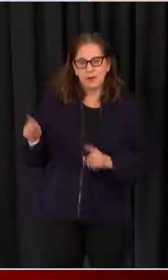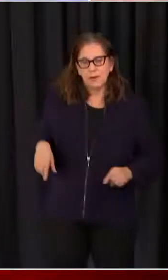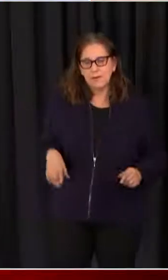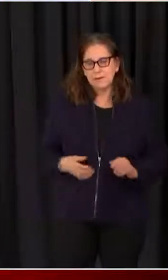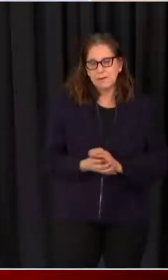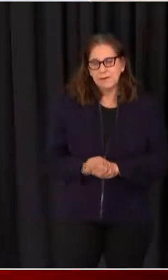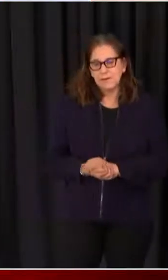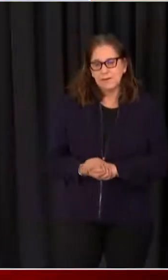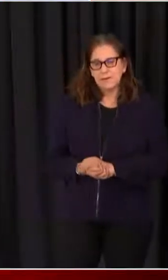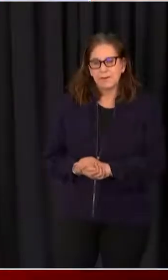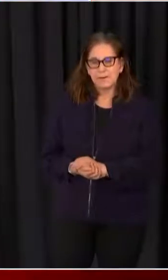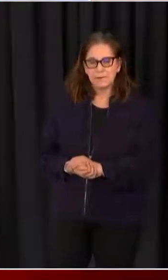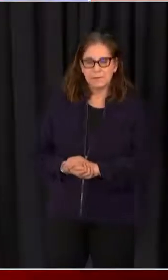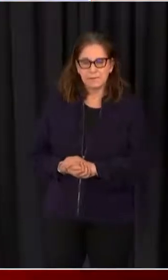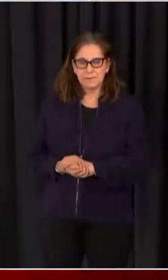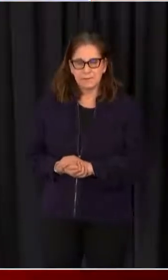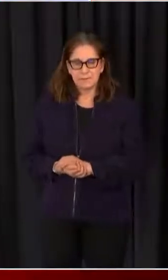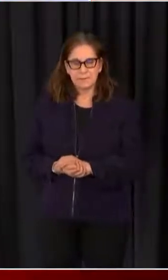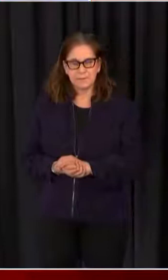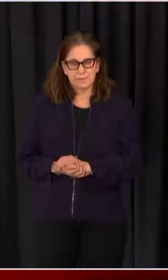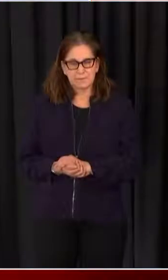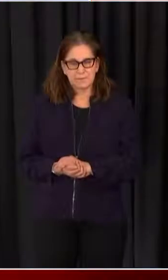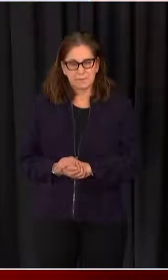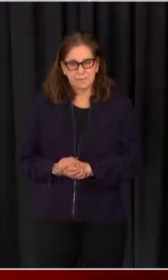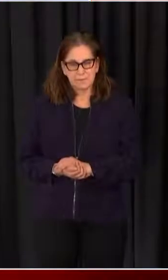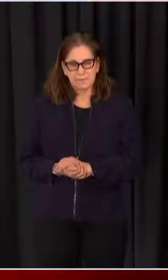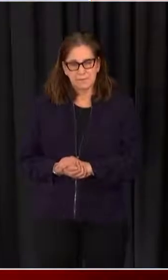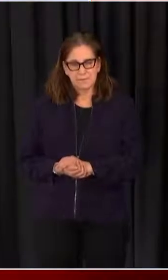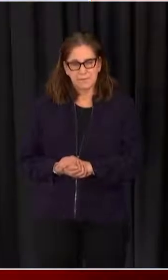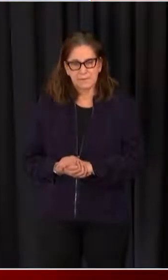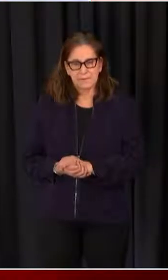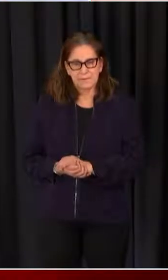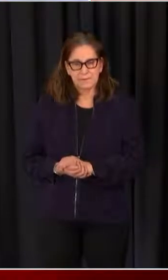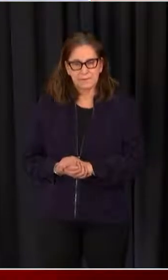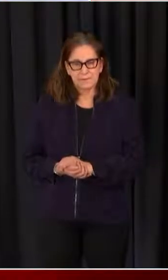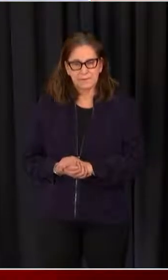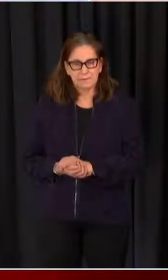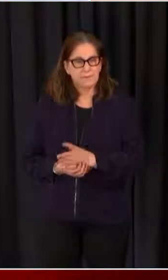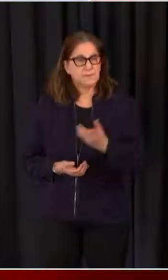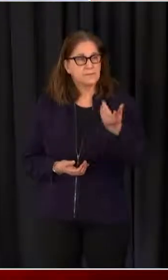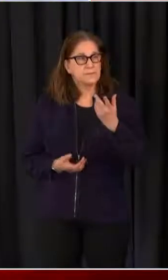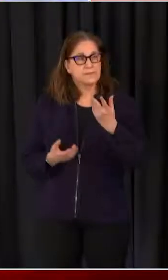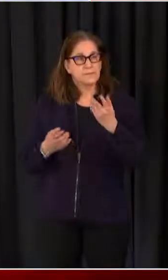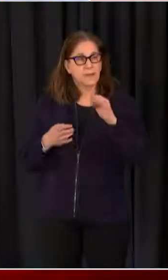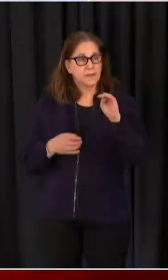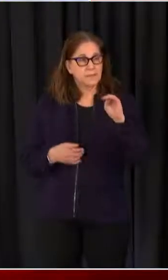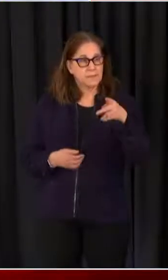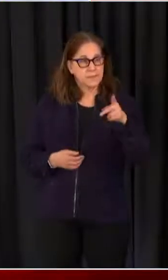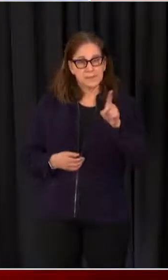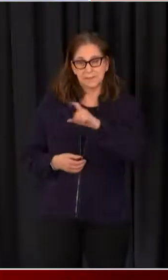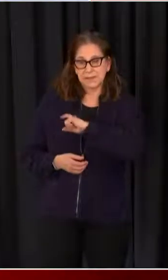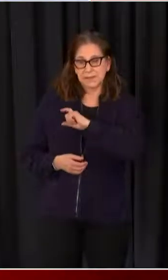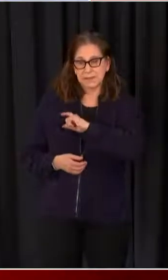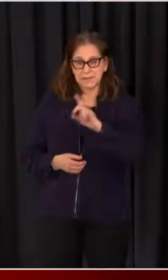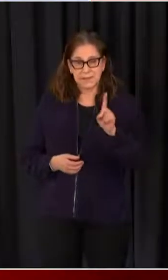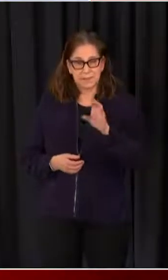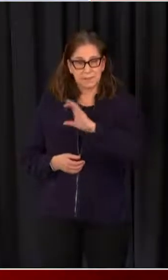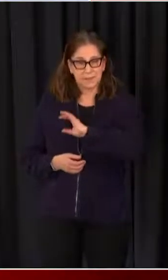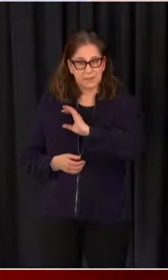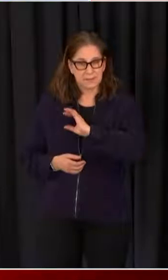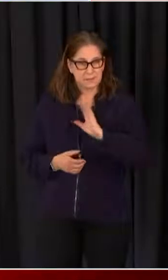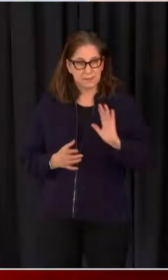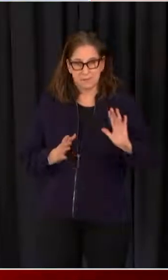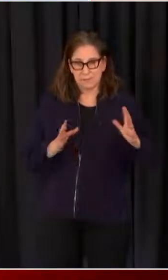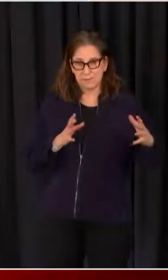clear that we wanted them to look to MPD as an additional resource. There's none of